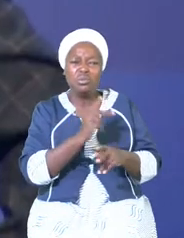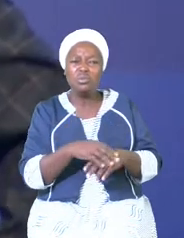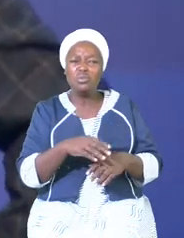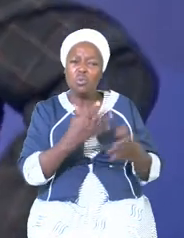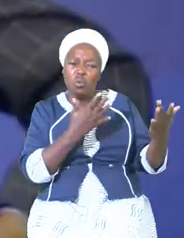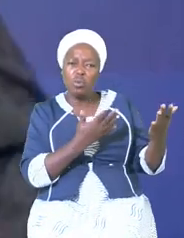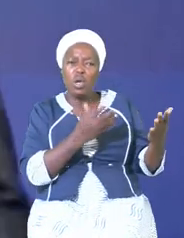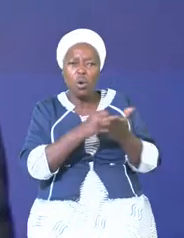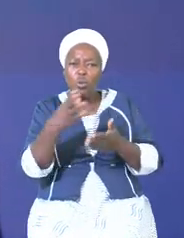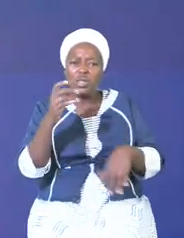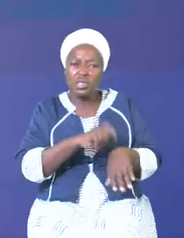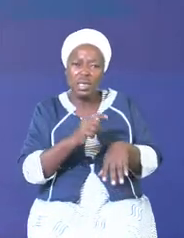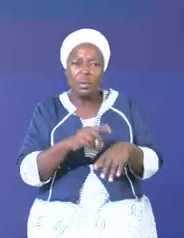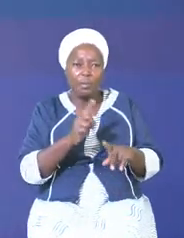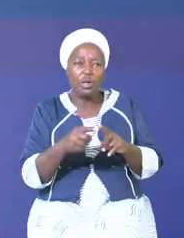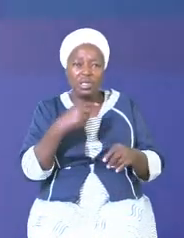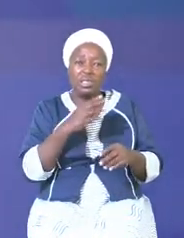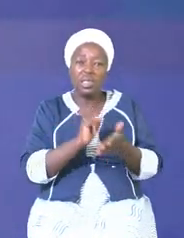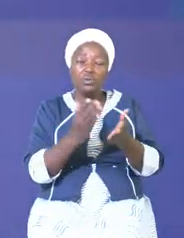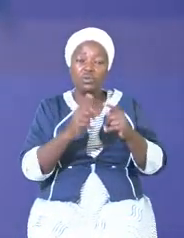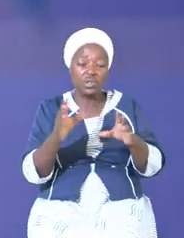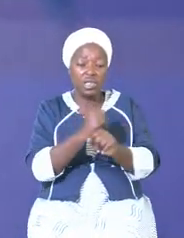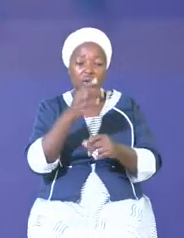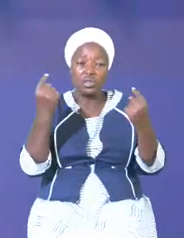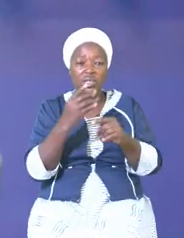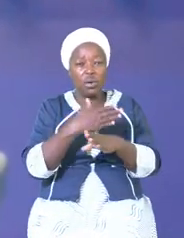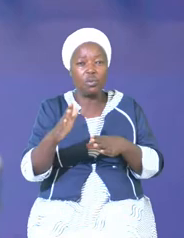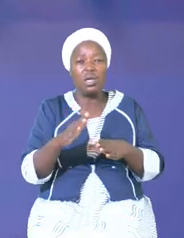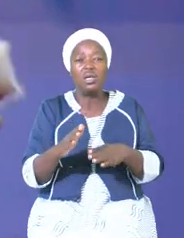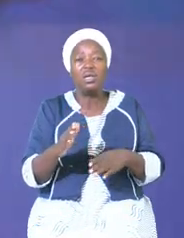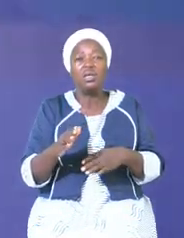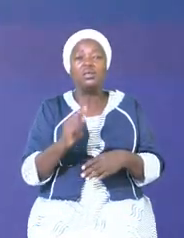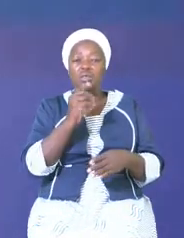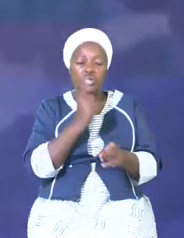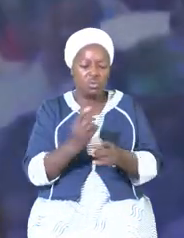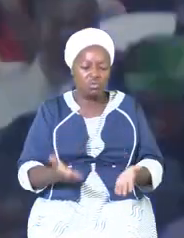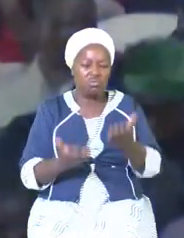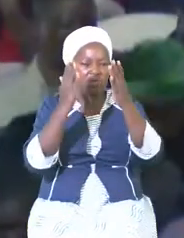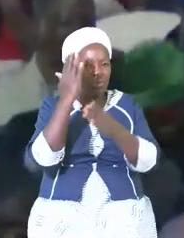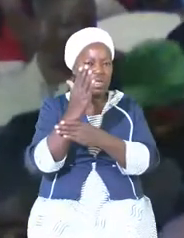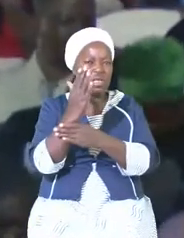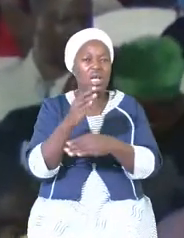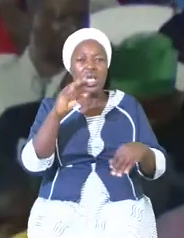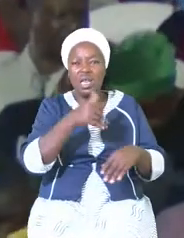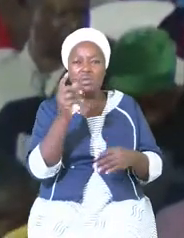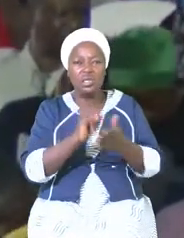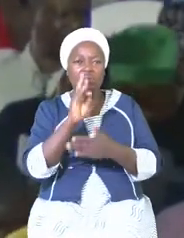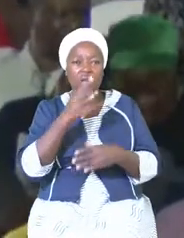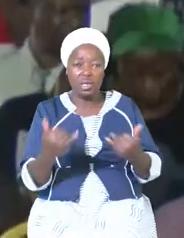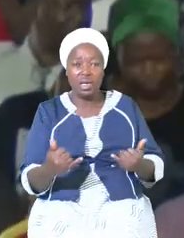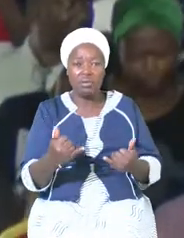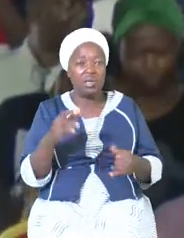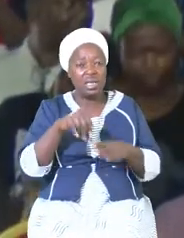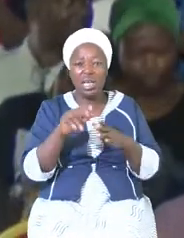sin away. You raise up your hand anywhere you are now, in a definite sense that you are not going